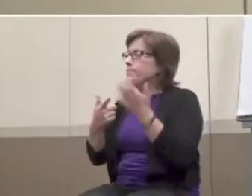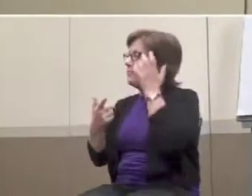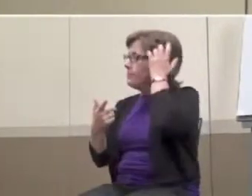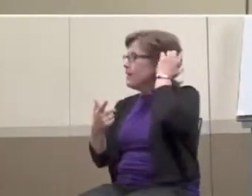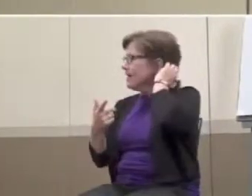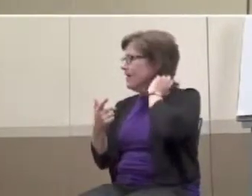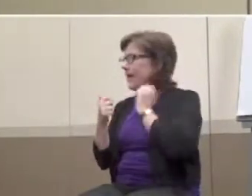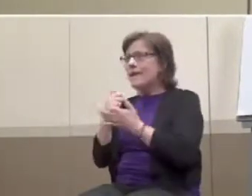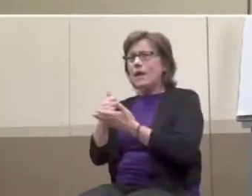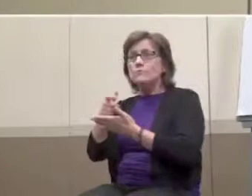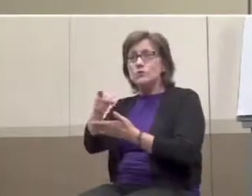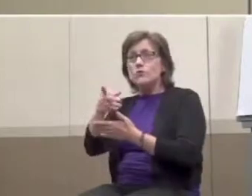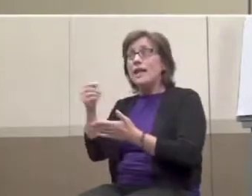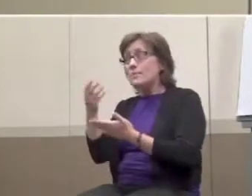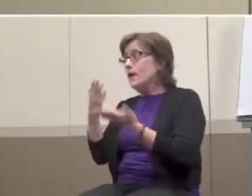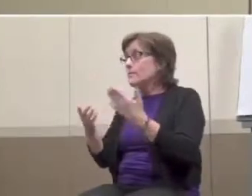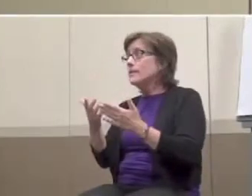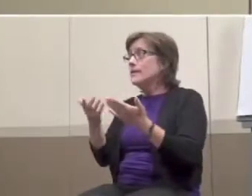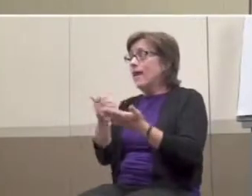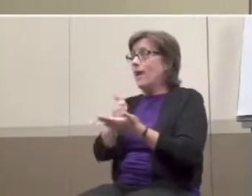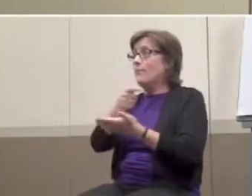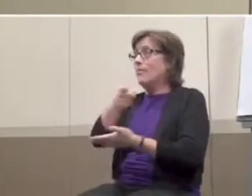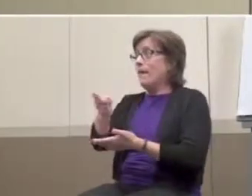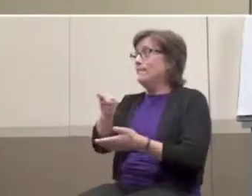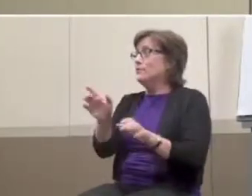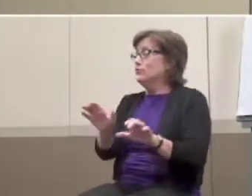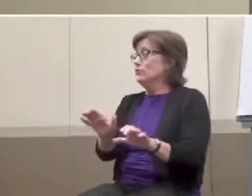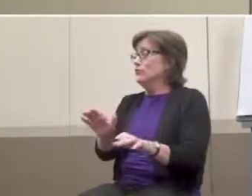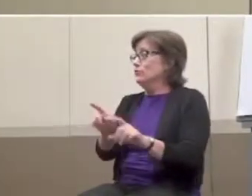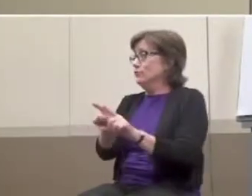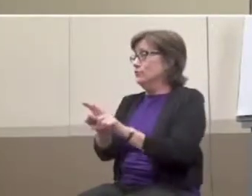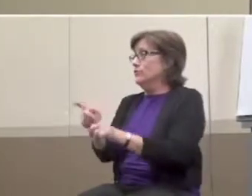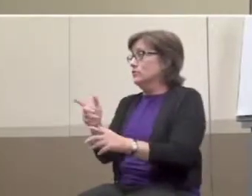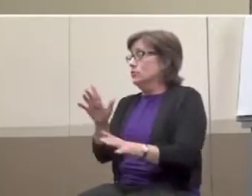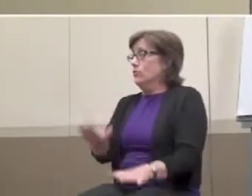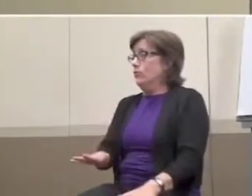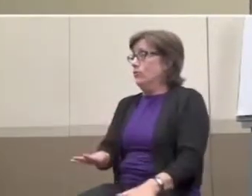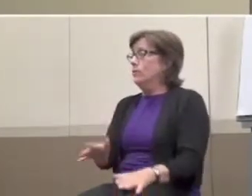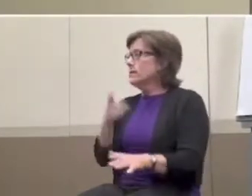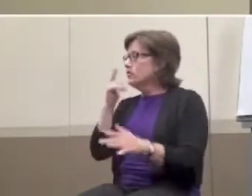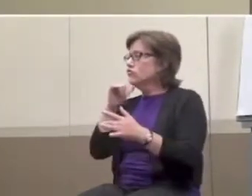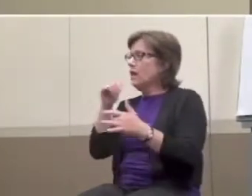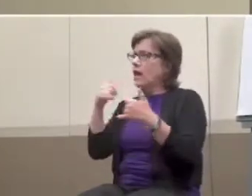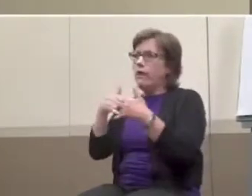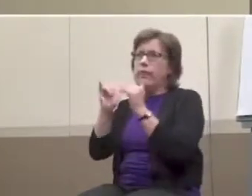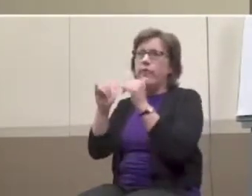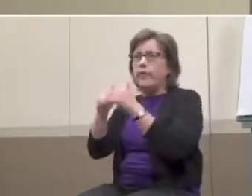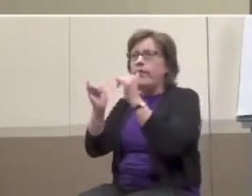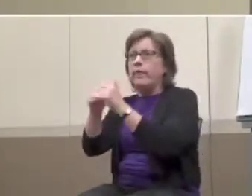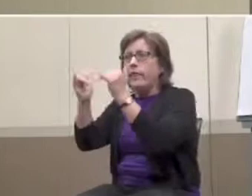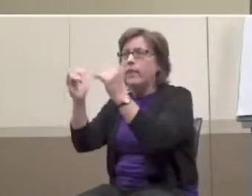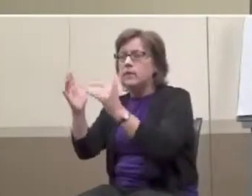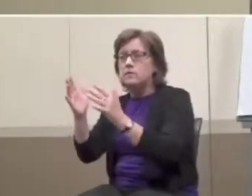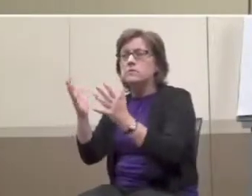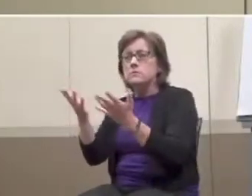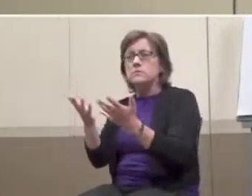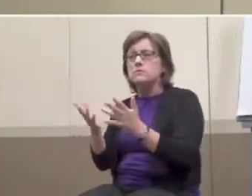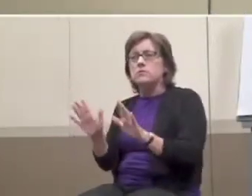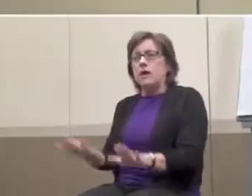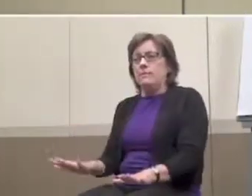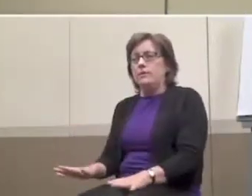helps you, but it helps them. Because you're not bumping heads on it. All